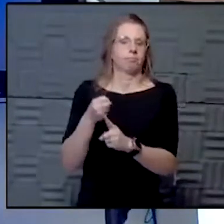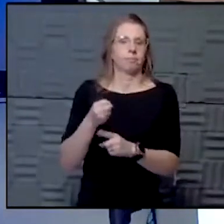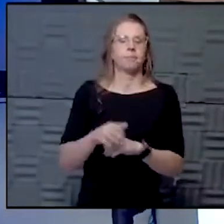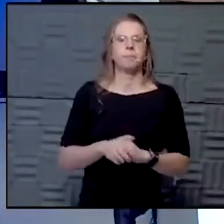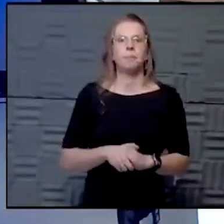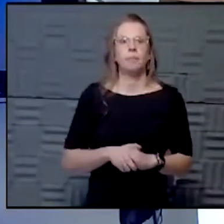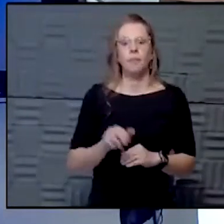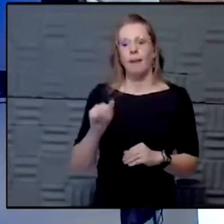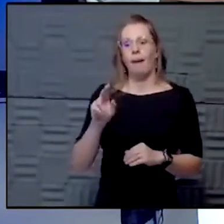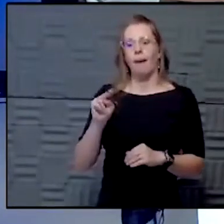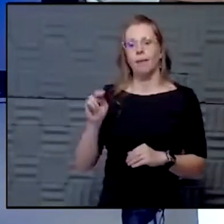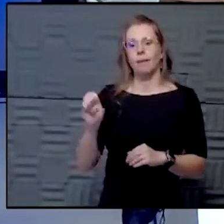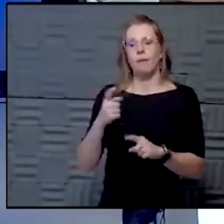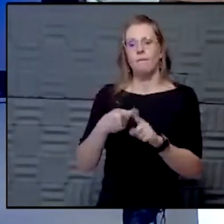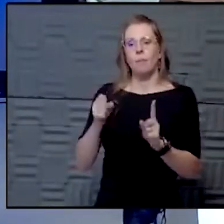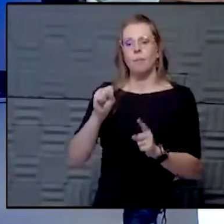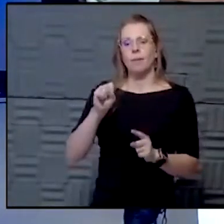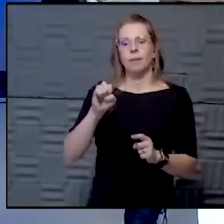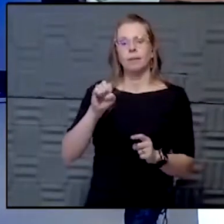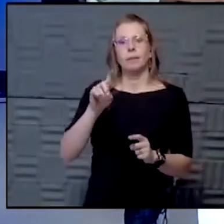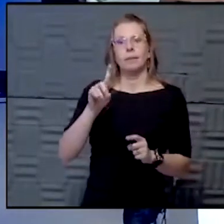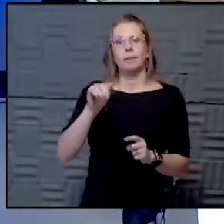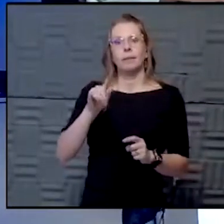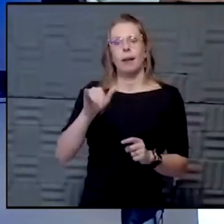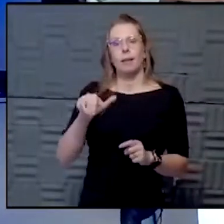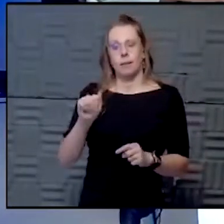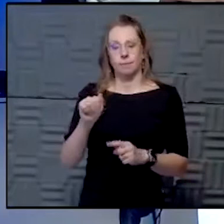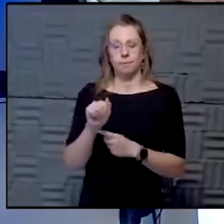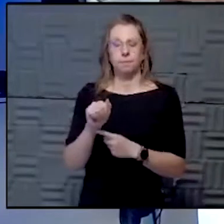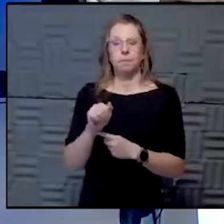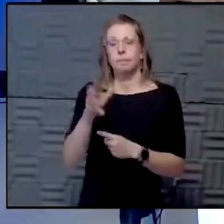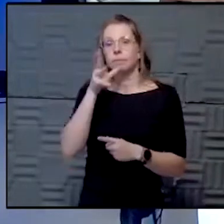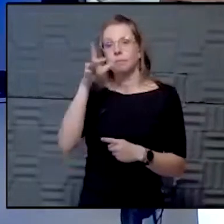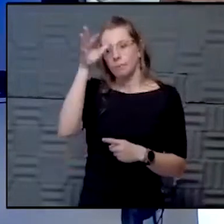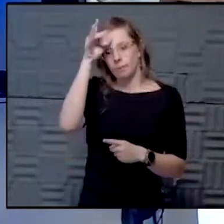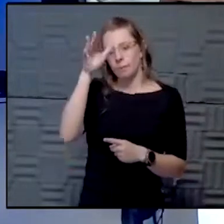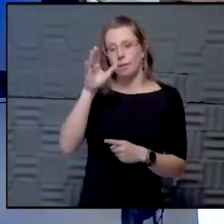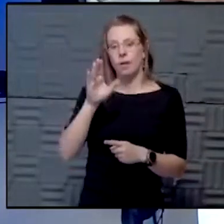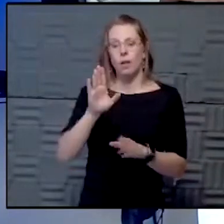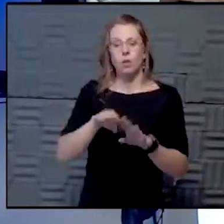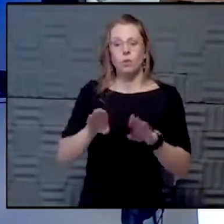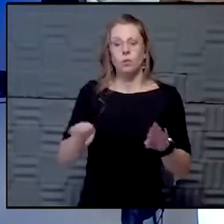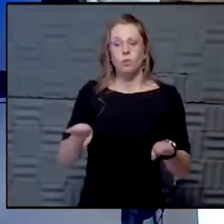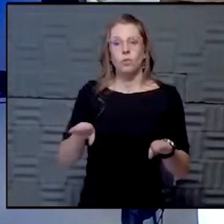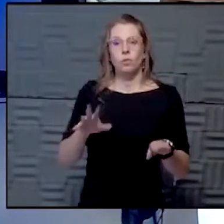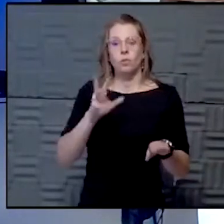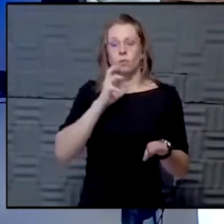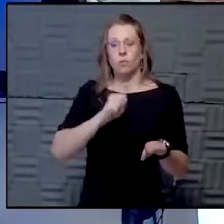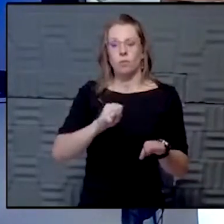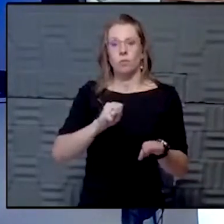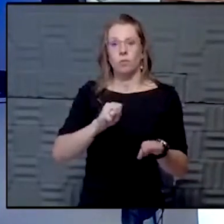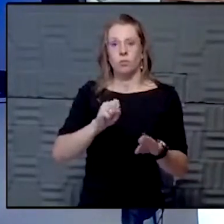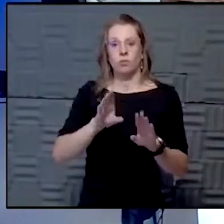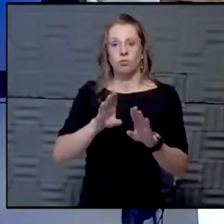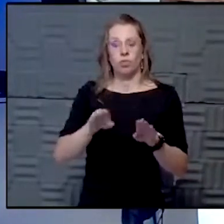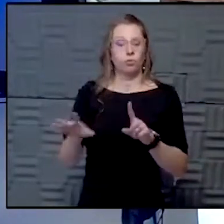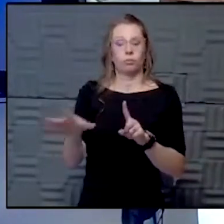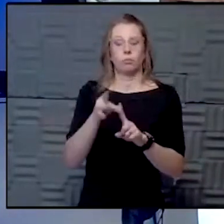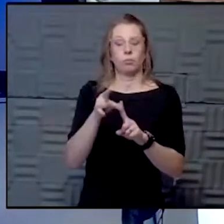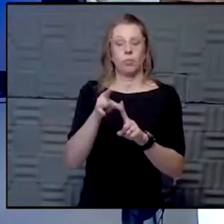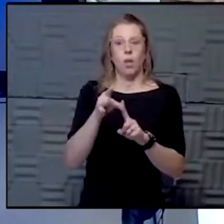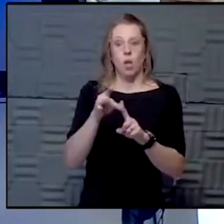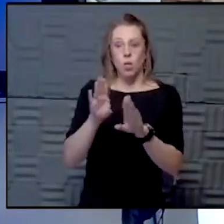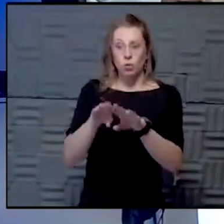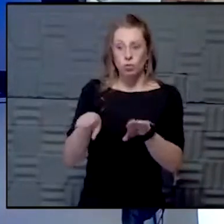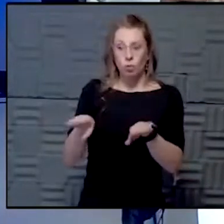a registered nurse. She says parents of our school-aged children are picking up COVID-19 in the community. Our school-aged